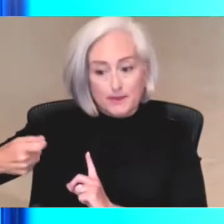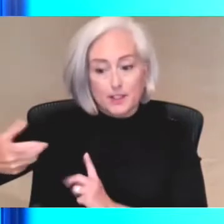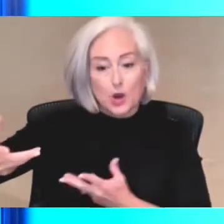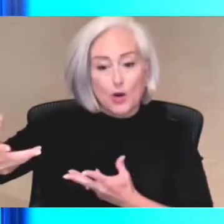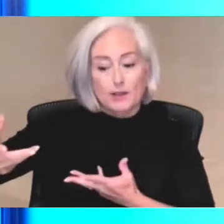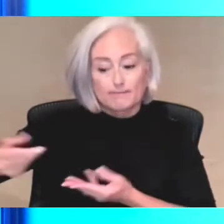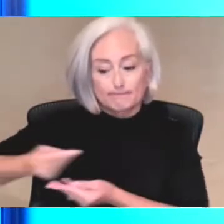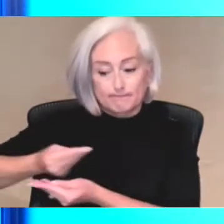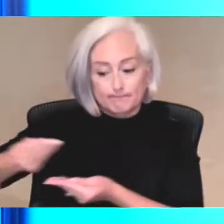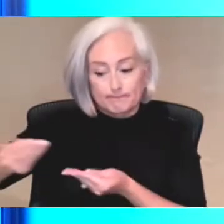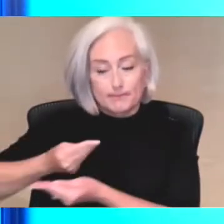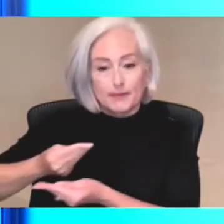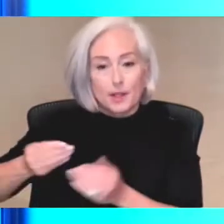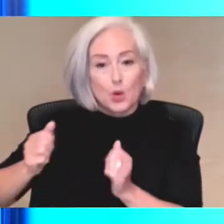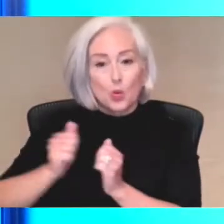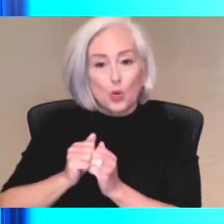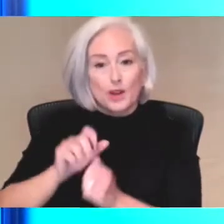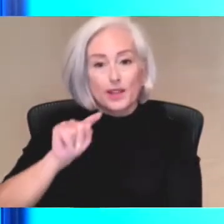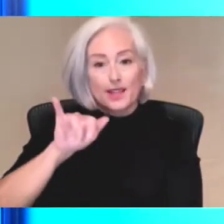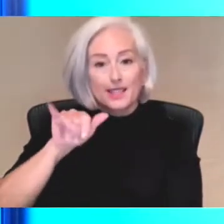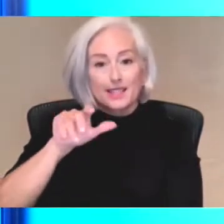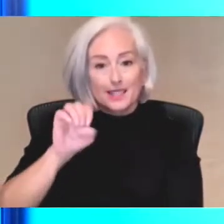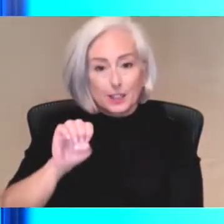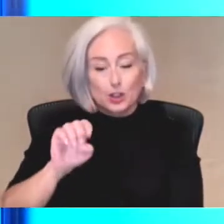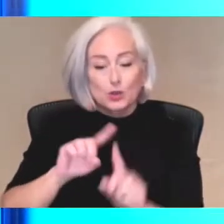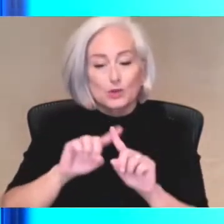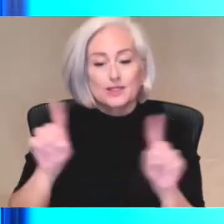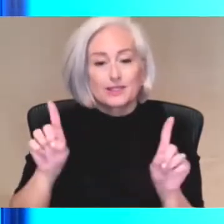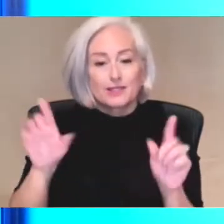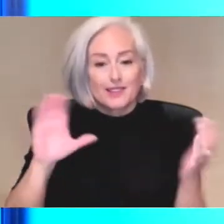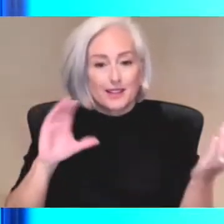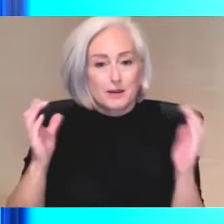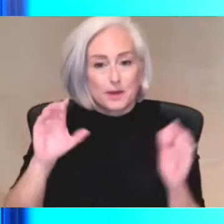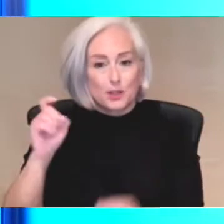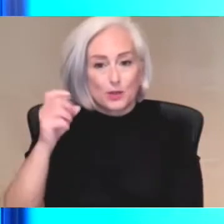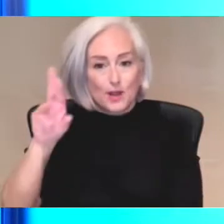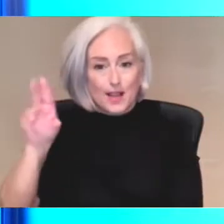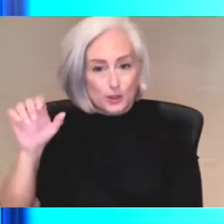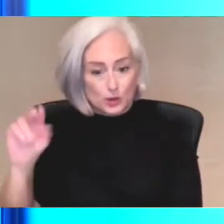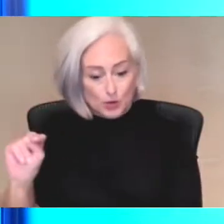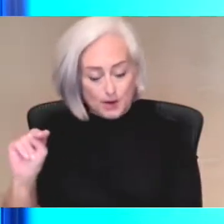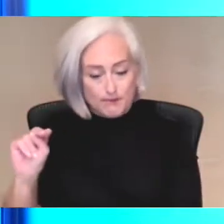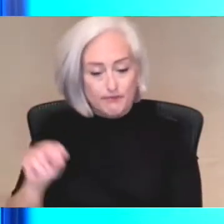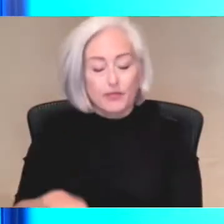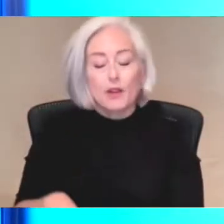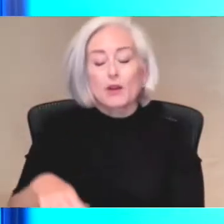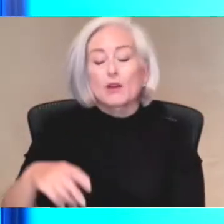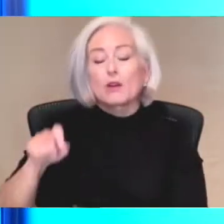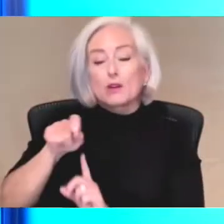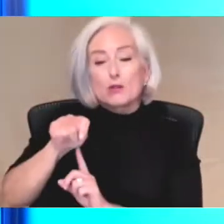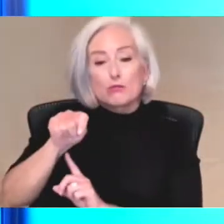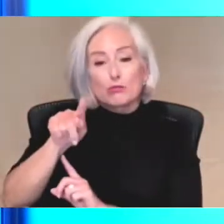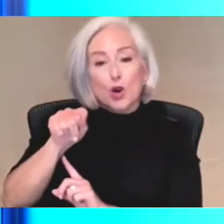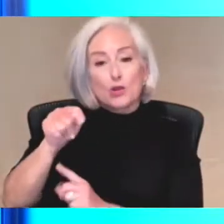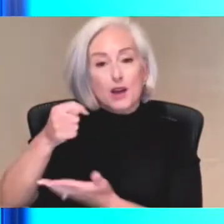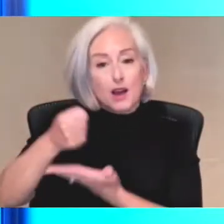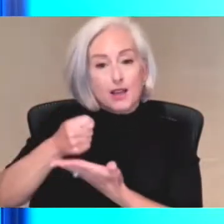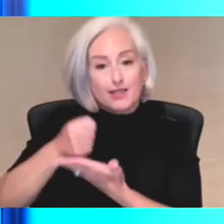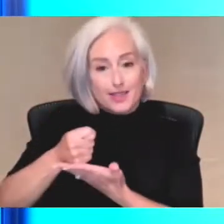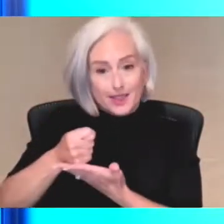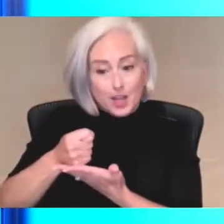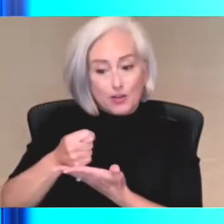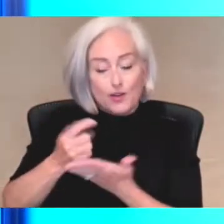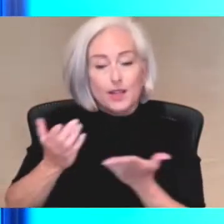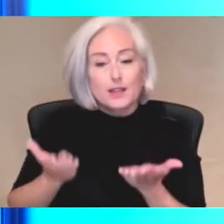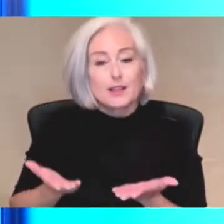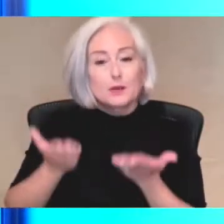conventional X-rays. And so compared to X-rays or photons, proton therapy delivers a relative lower dose